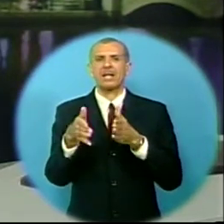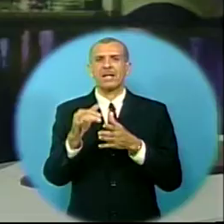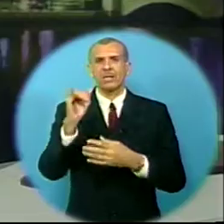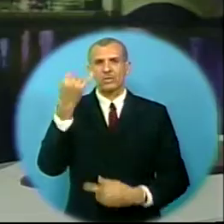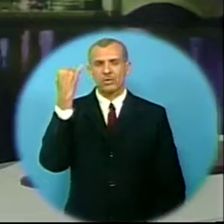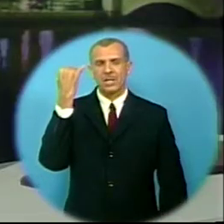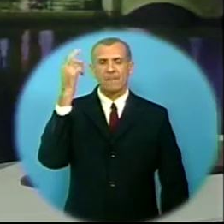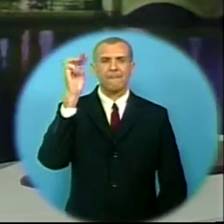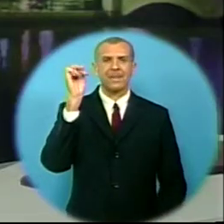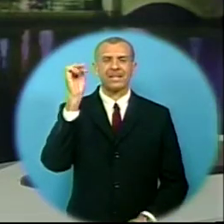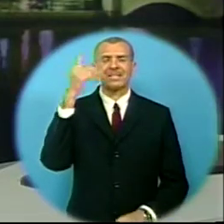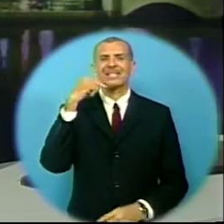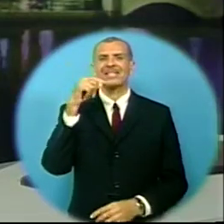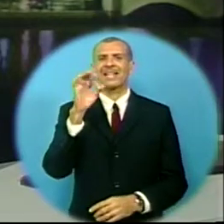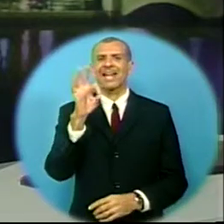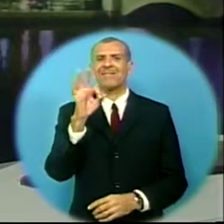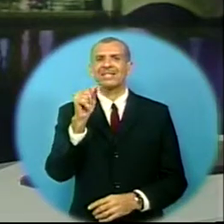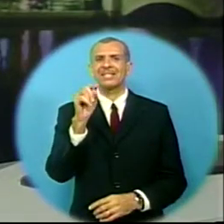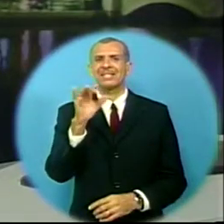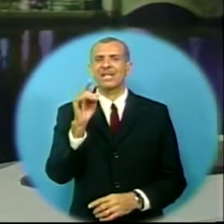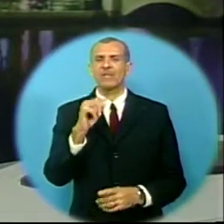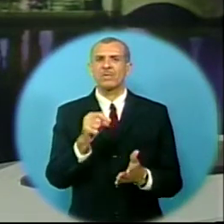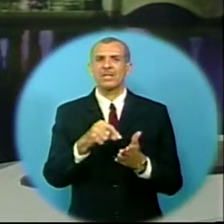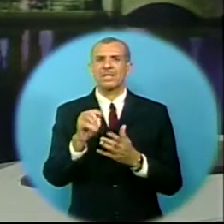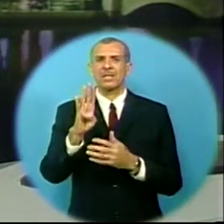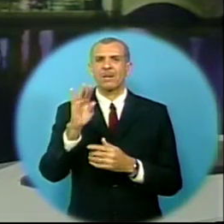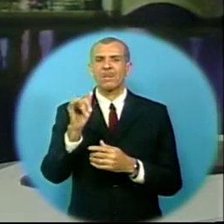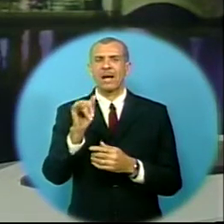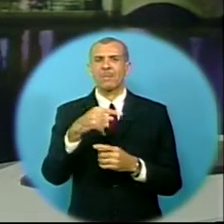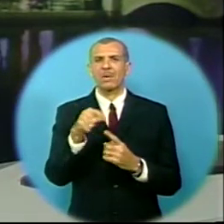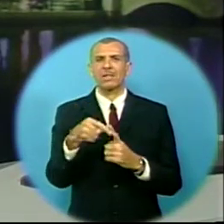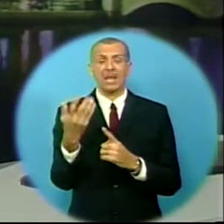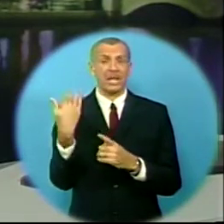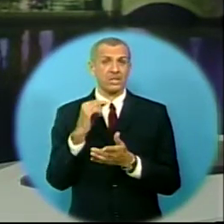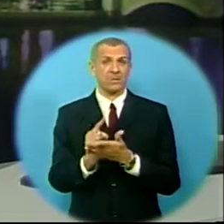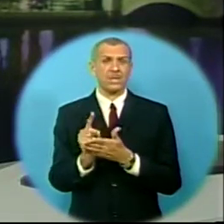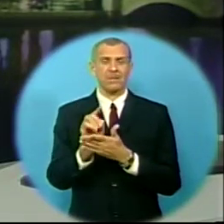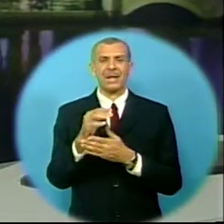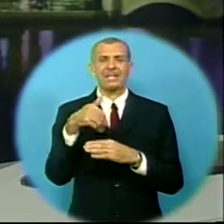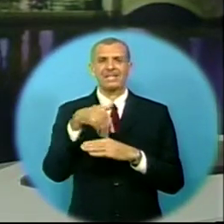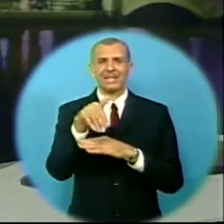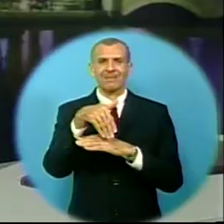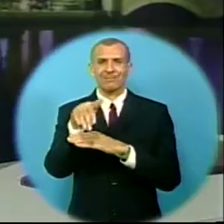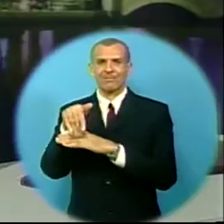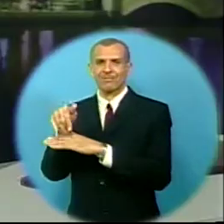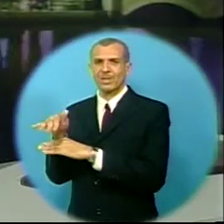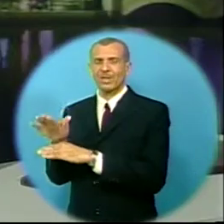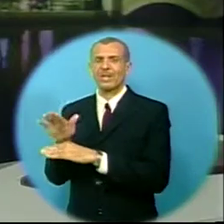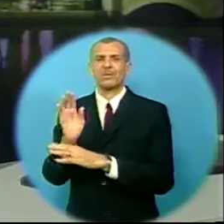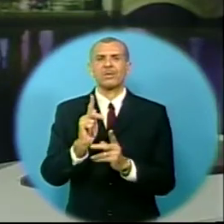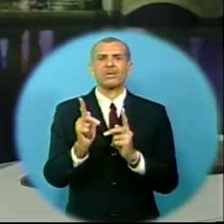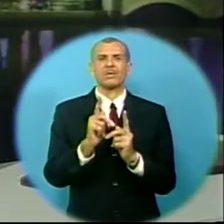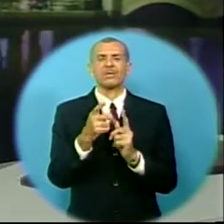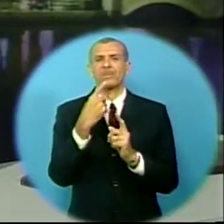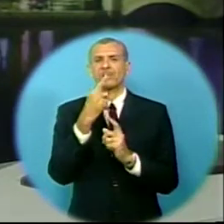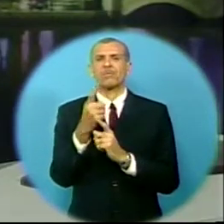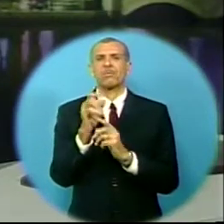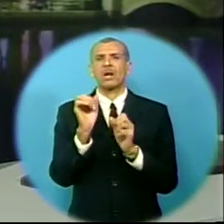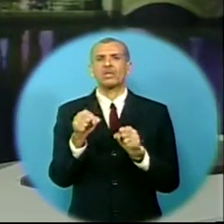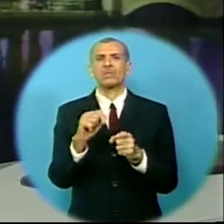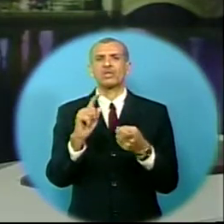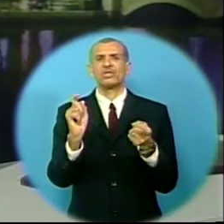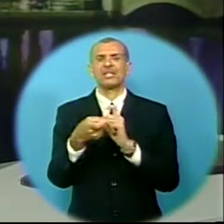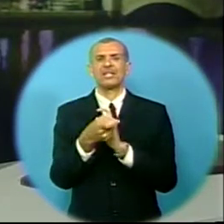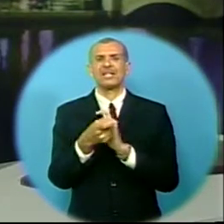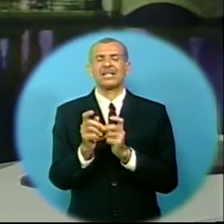Judy Maynard, the FTC has written to the bank about it. Last week, the bank sent correspondence to customers referring to possible